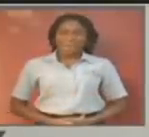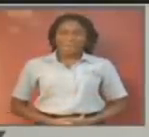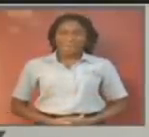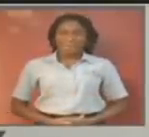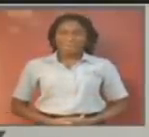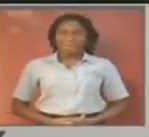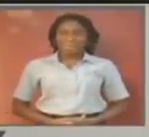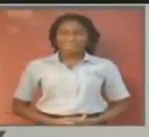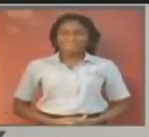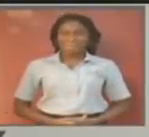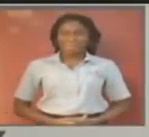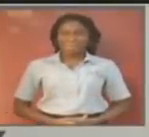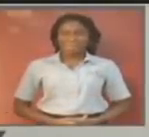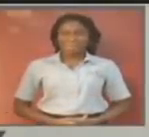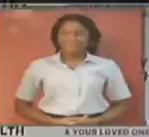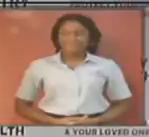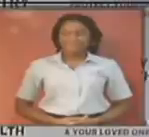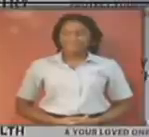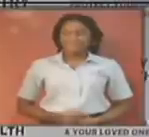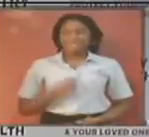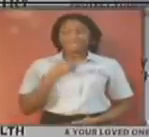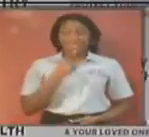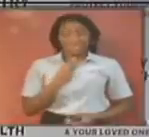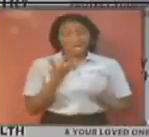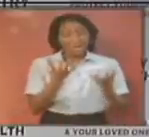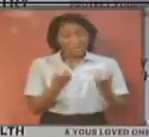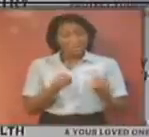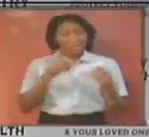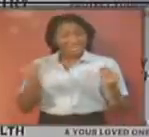Thank you very much. Candice, let me just say,